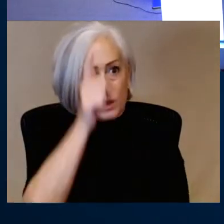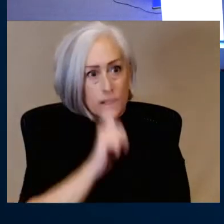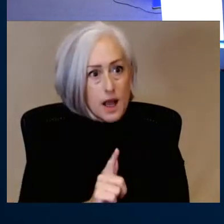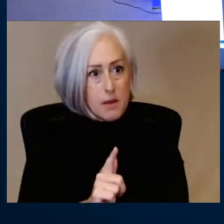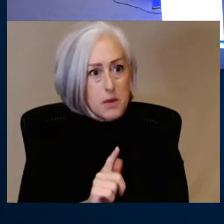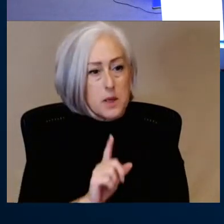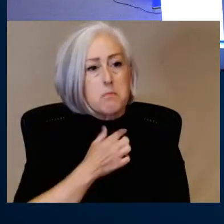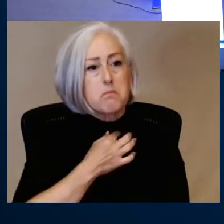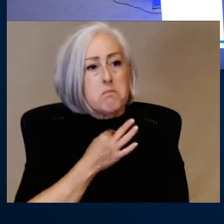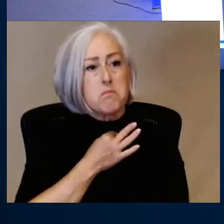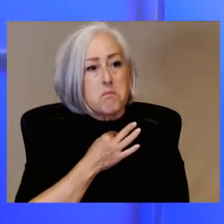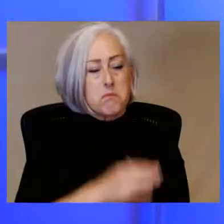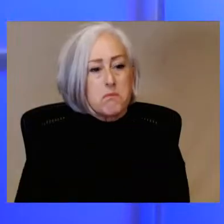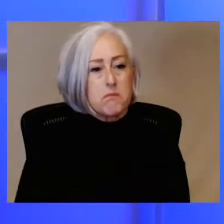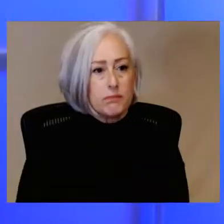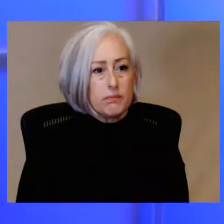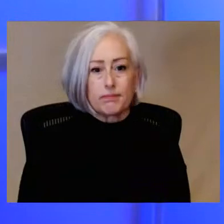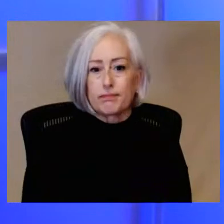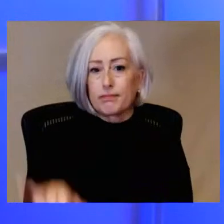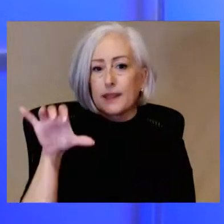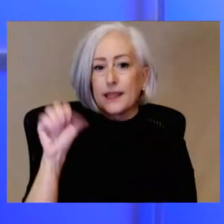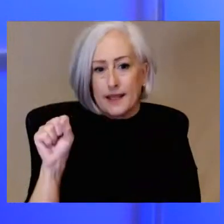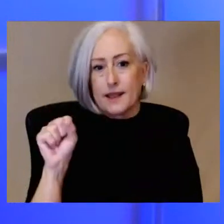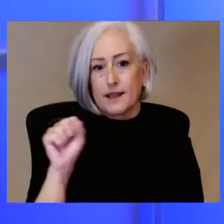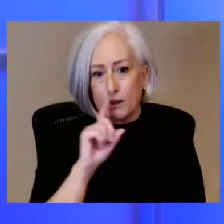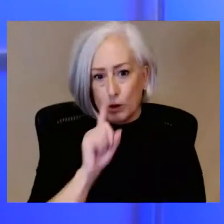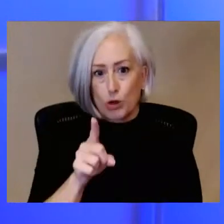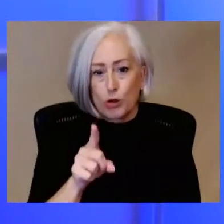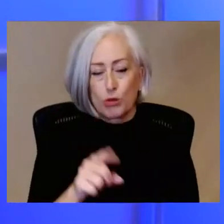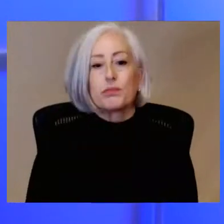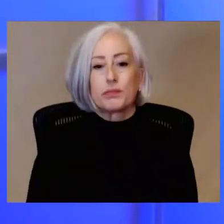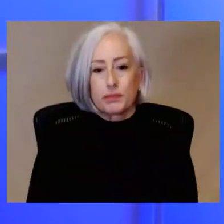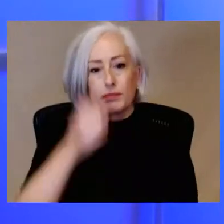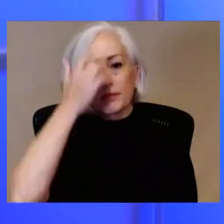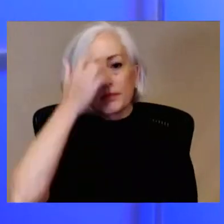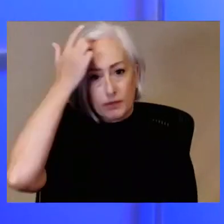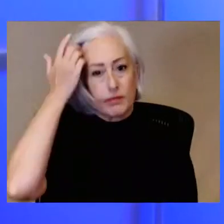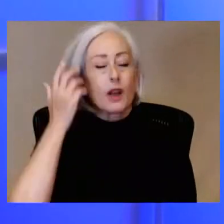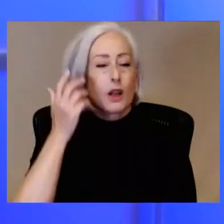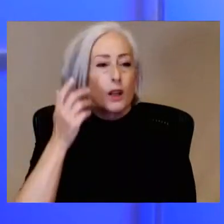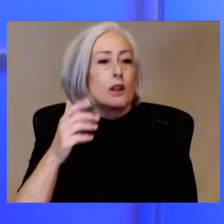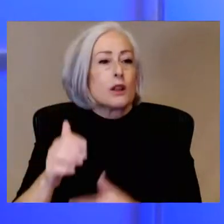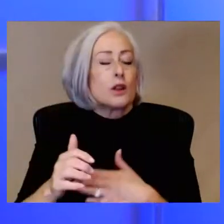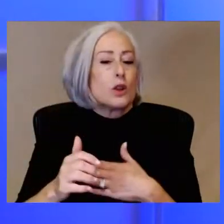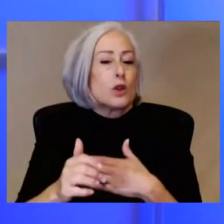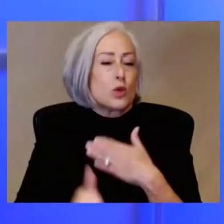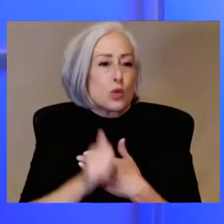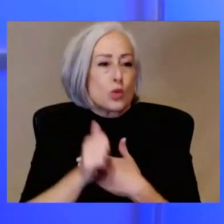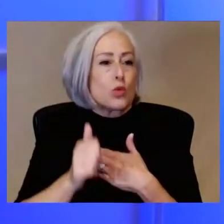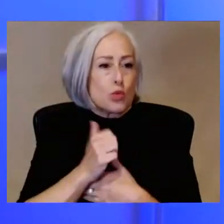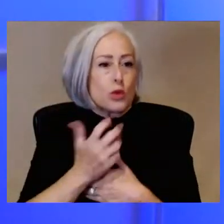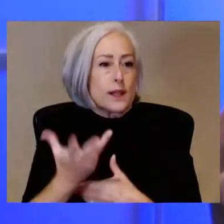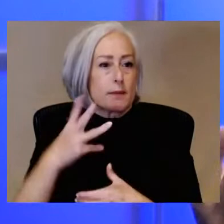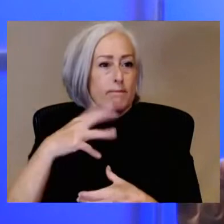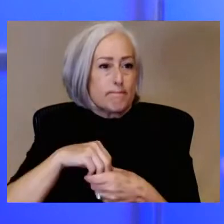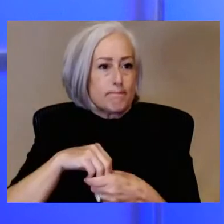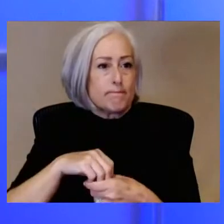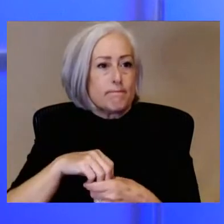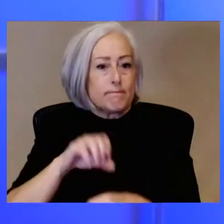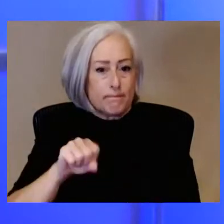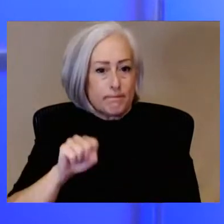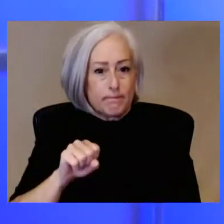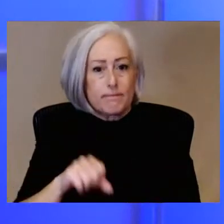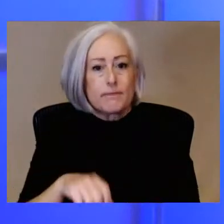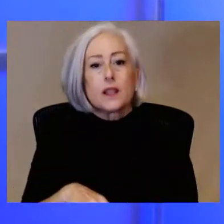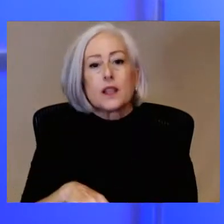injury? Yes, without a doubt, they're risk factors. Again, not deterministic in the sense that if you have one, you're going to get